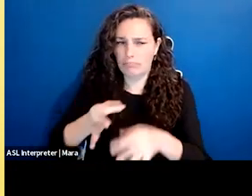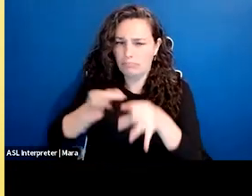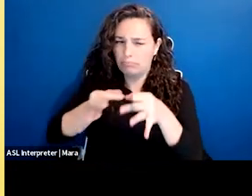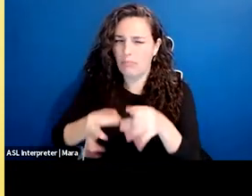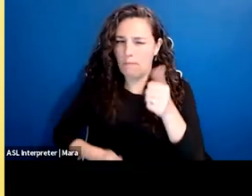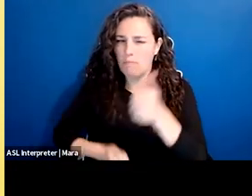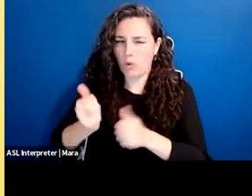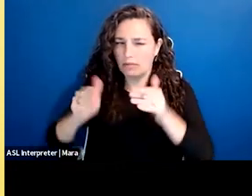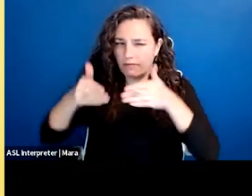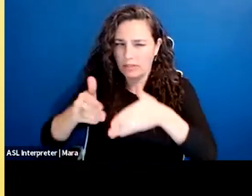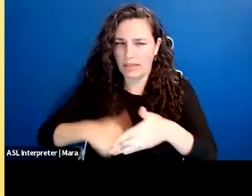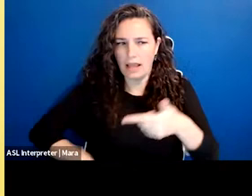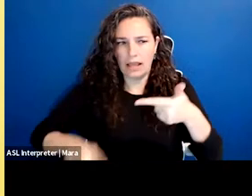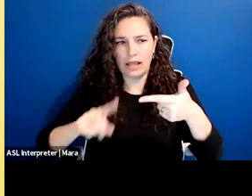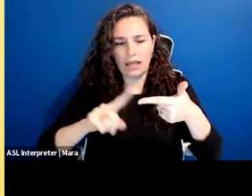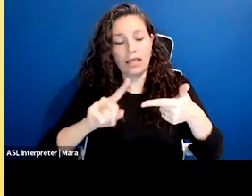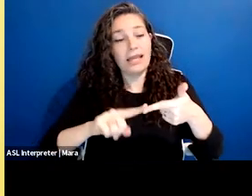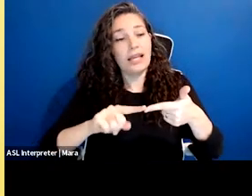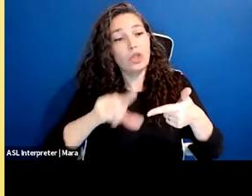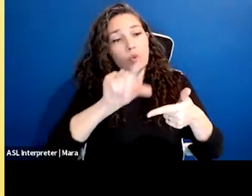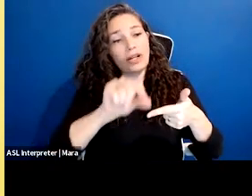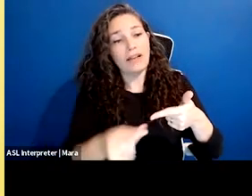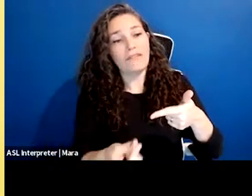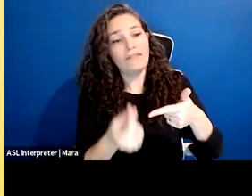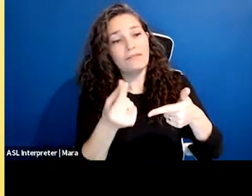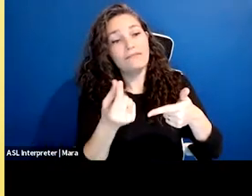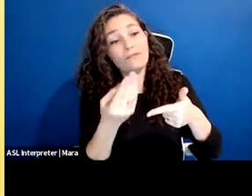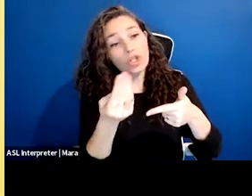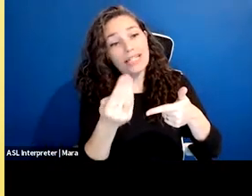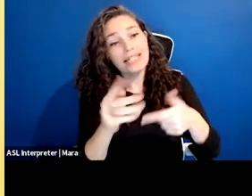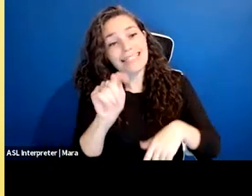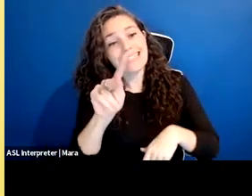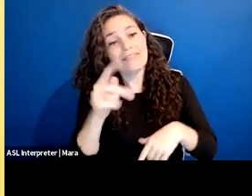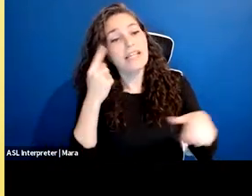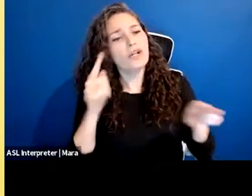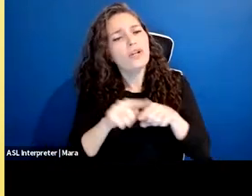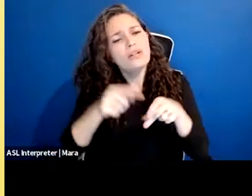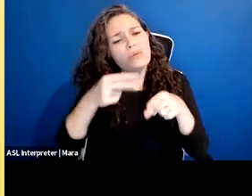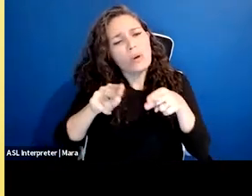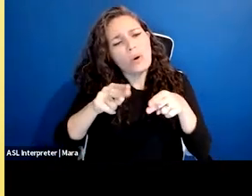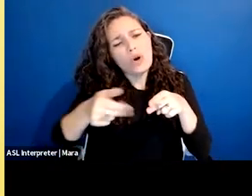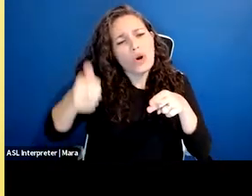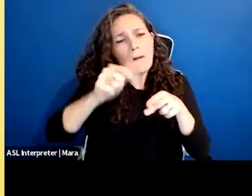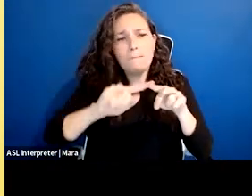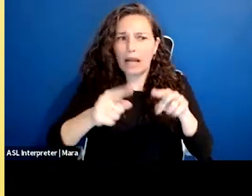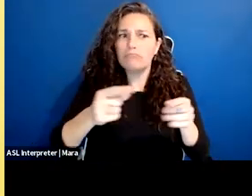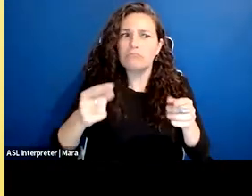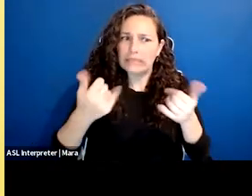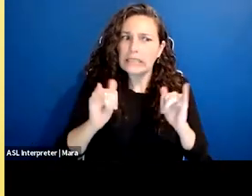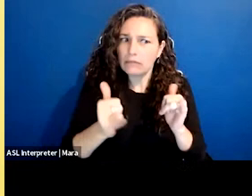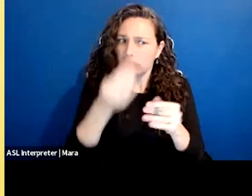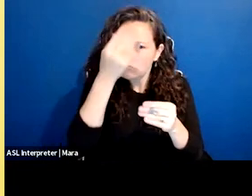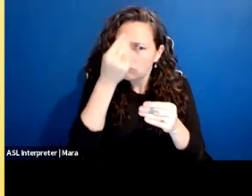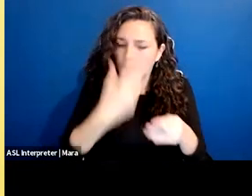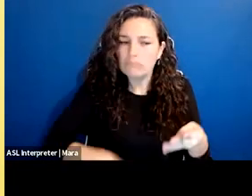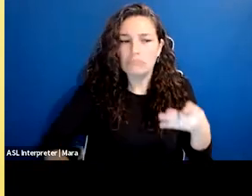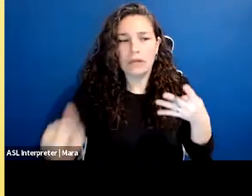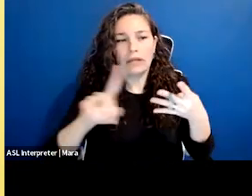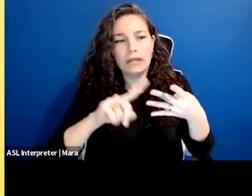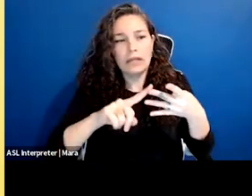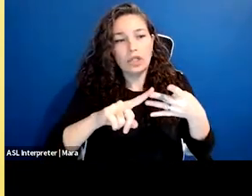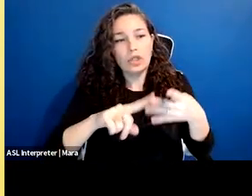have the 2014 Television Agreement. It's a little shorter, but still has a lot of information in it. Then there's two additional documents,